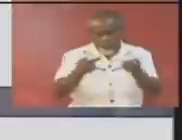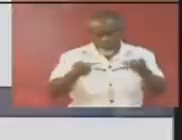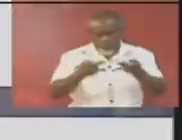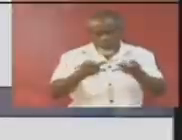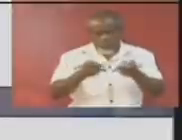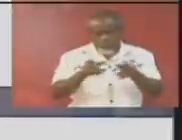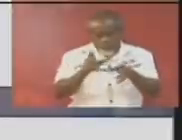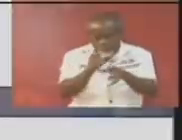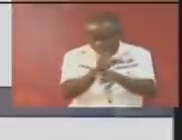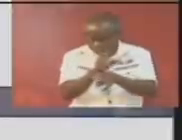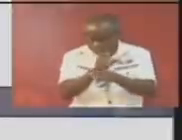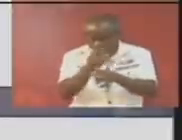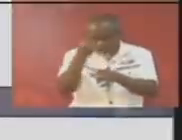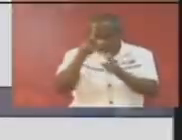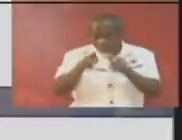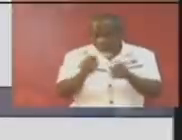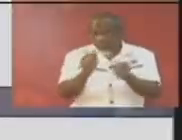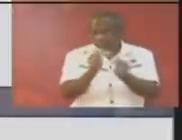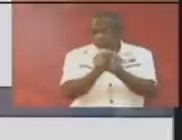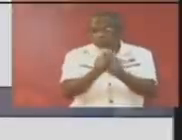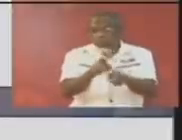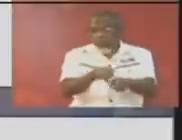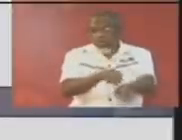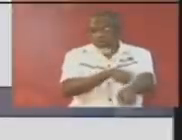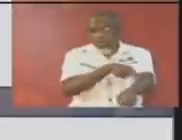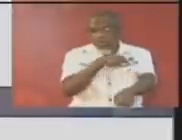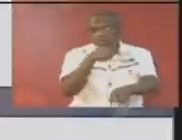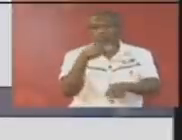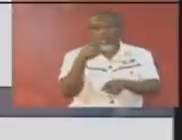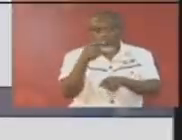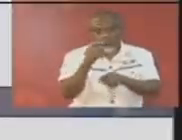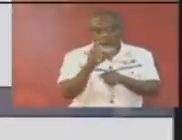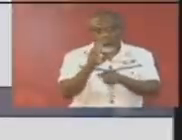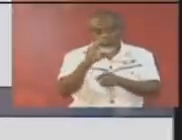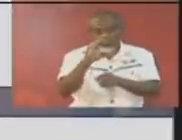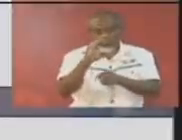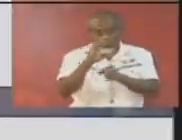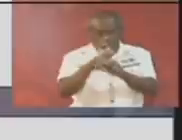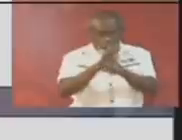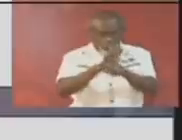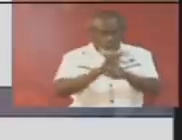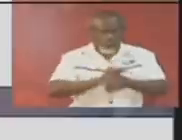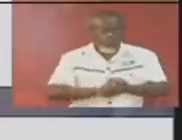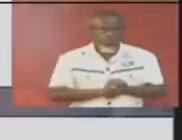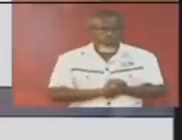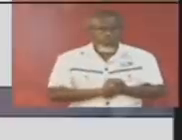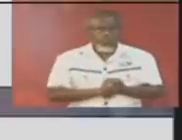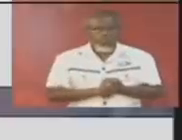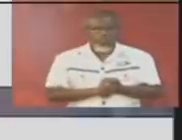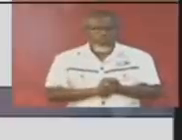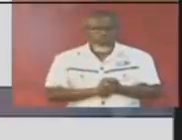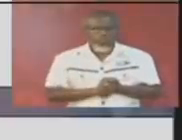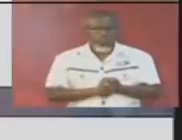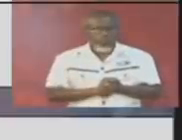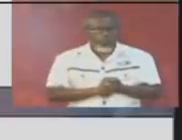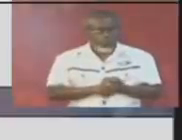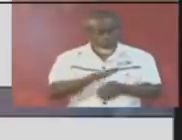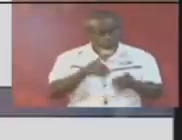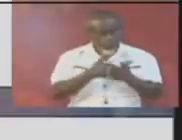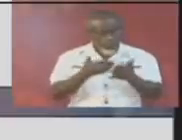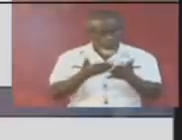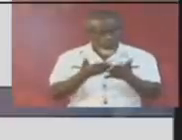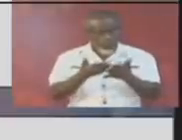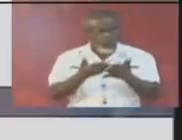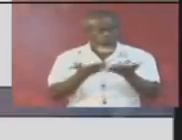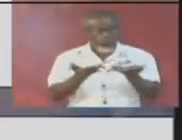So both clinics fall within the realms of the North Central Regional Health Authority. And the service is a